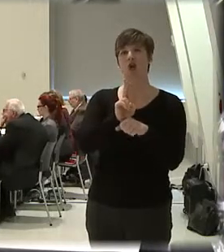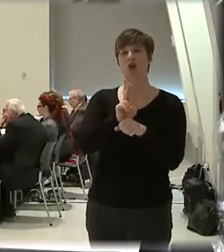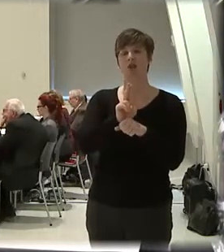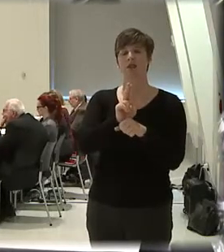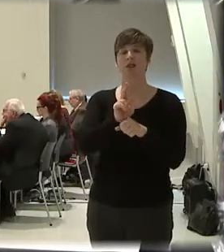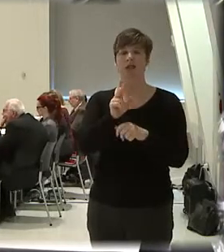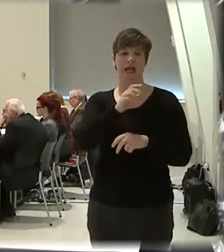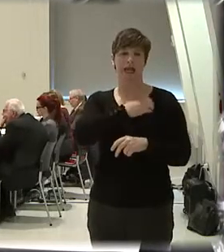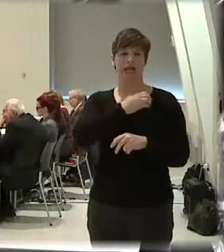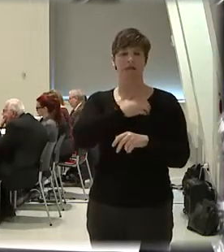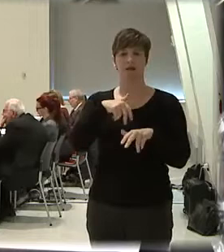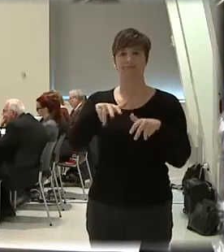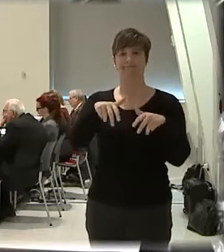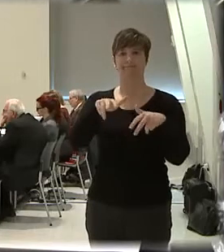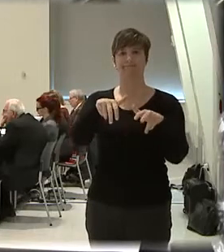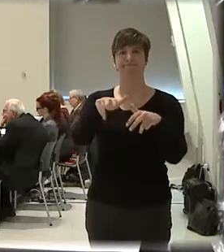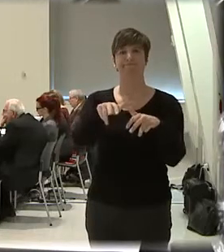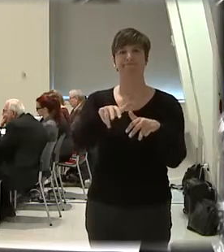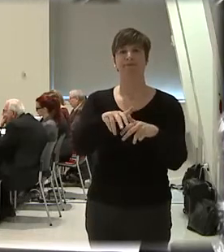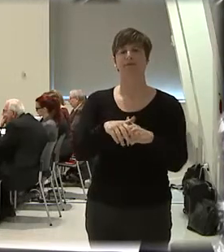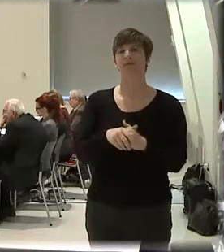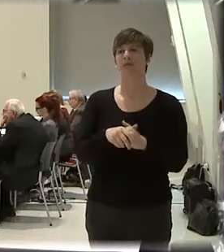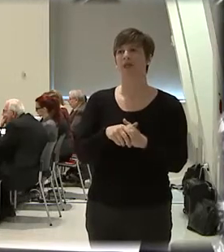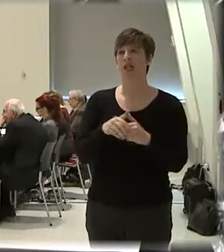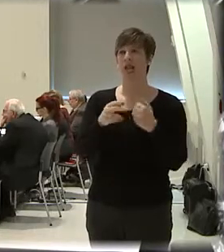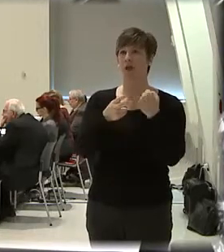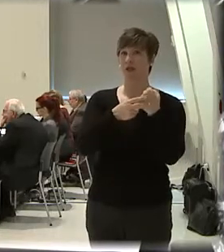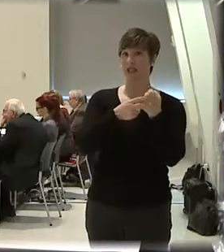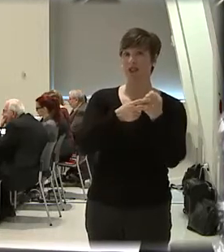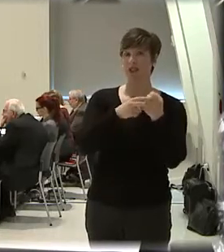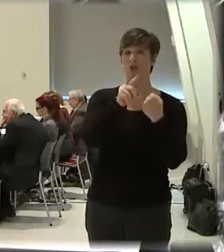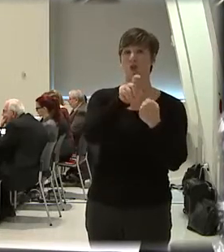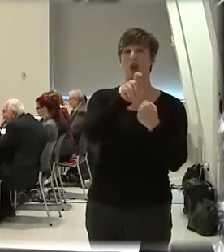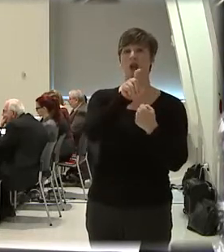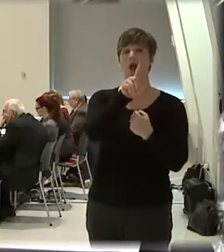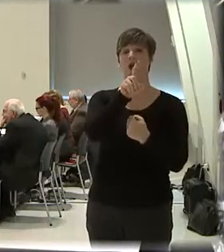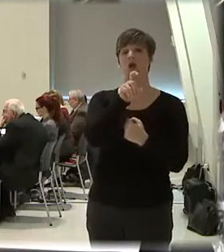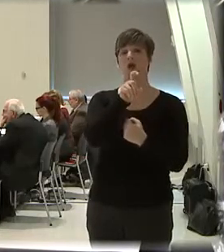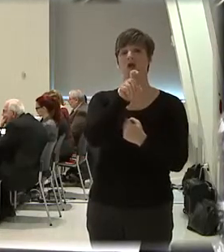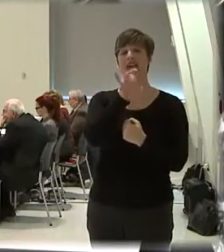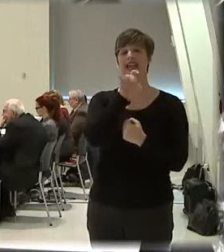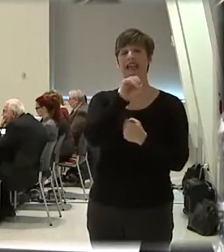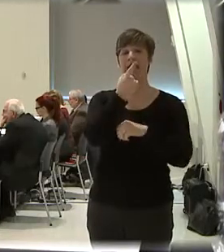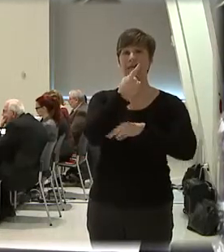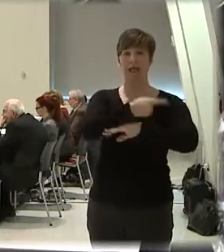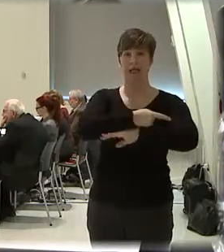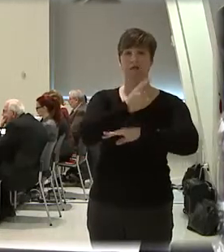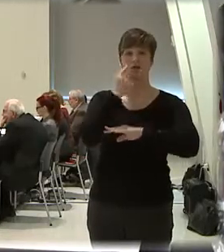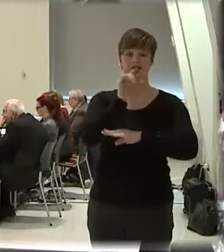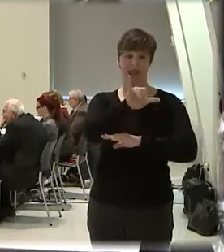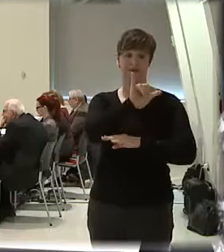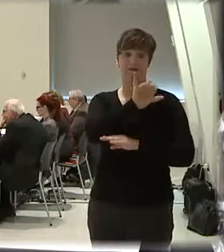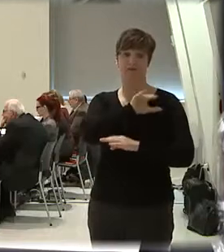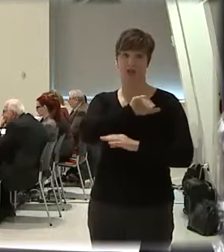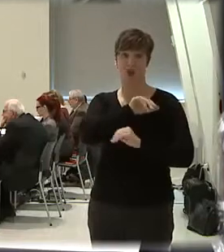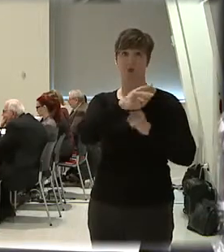beats downtown, and the retention is 180 days on that video.